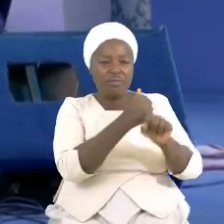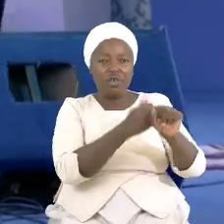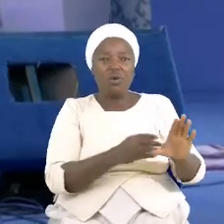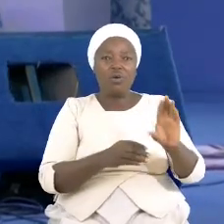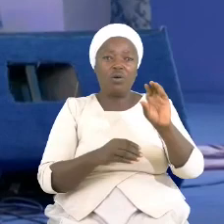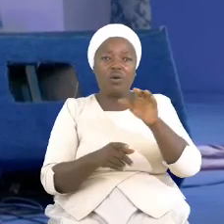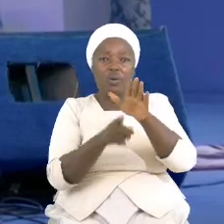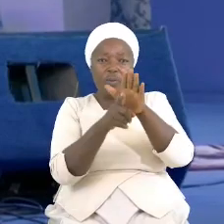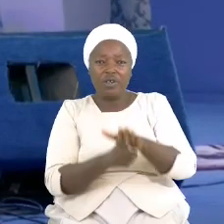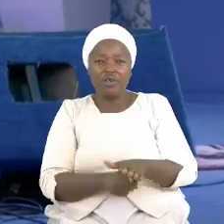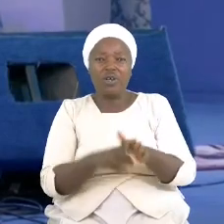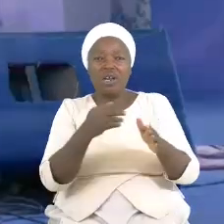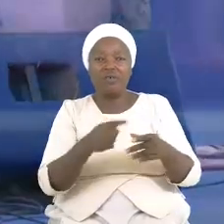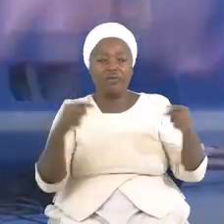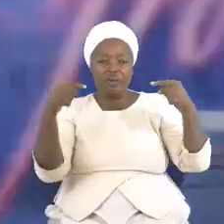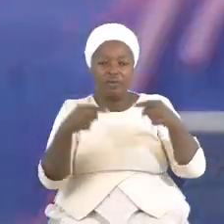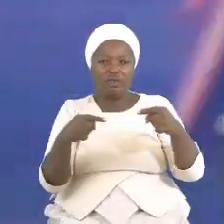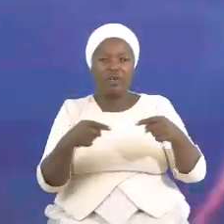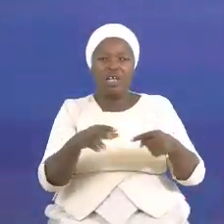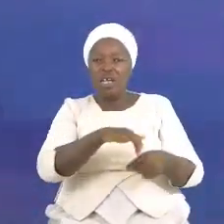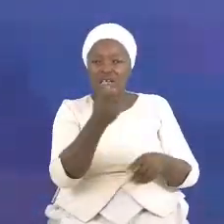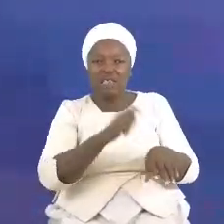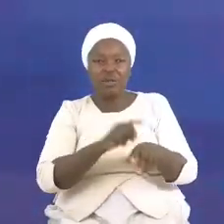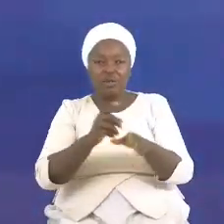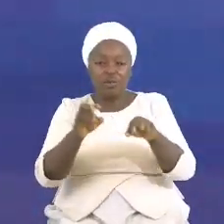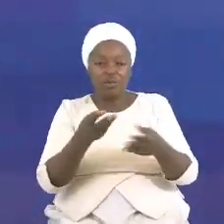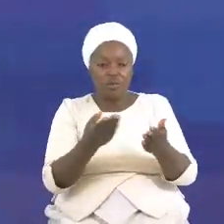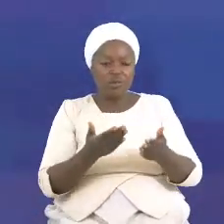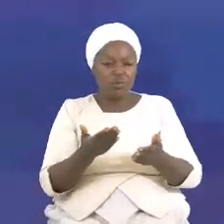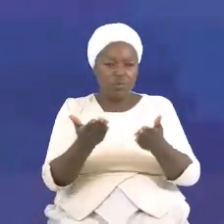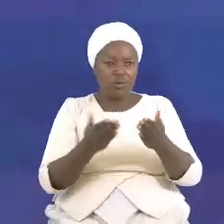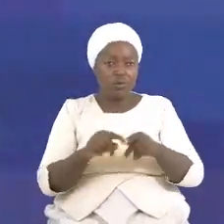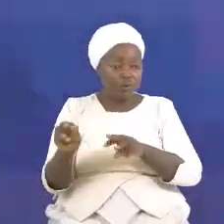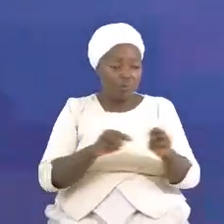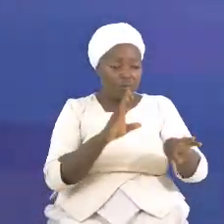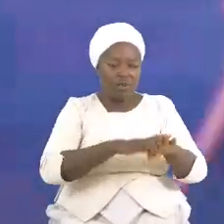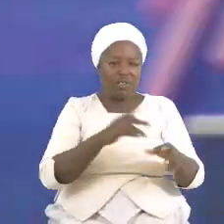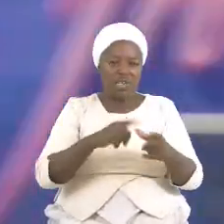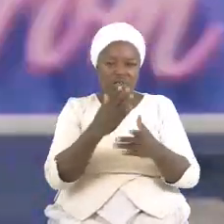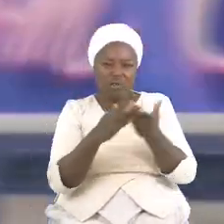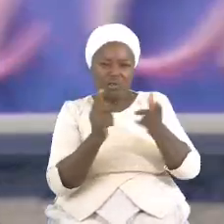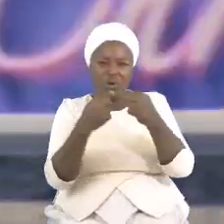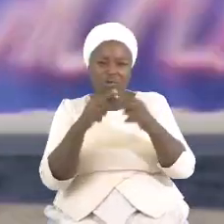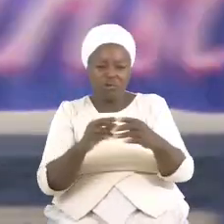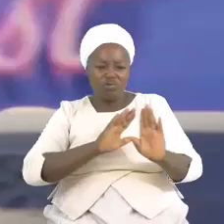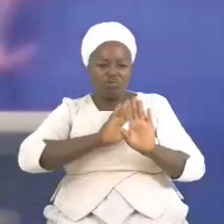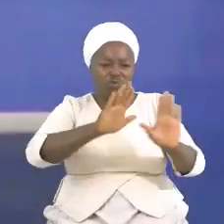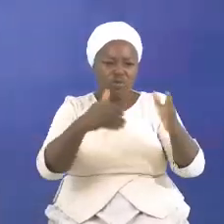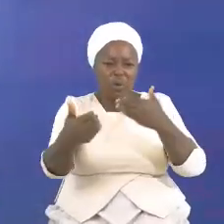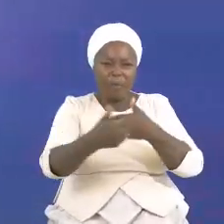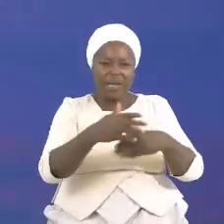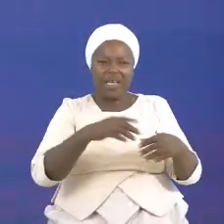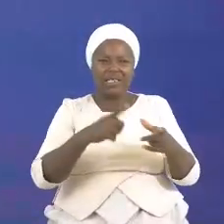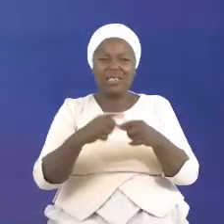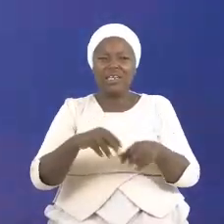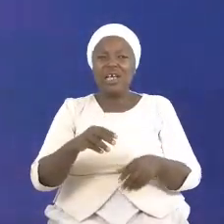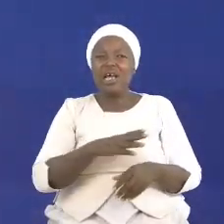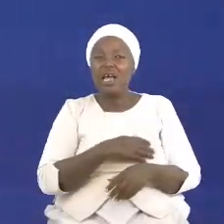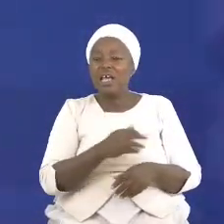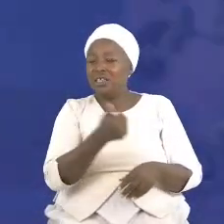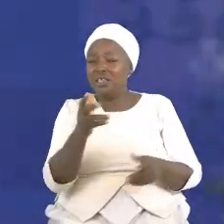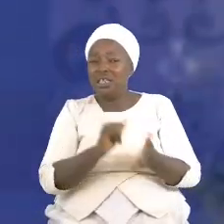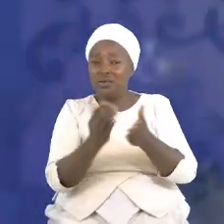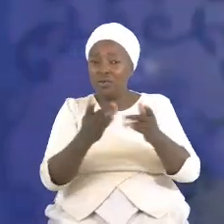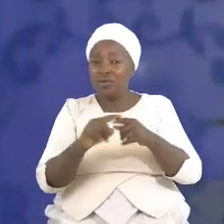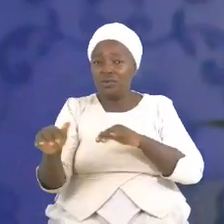Anytime you want to move on, something comes and pushes you back. And every ideal, everything you wanted to do, you could